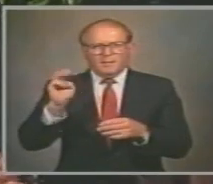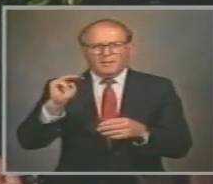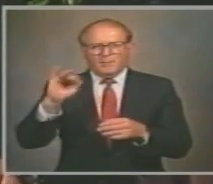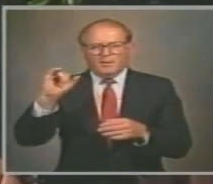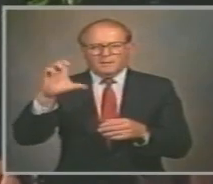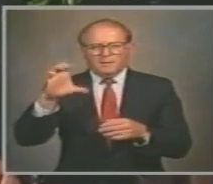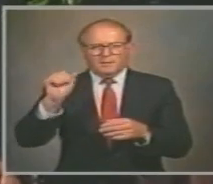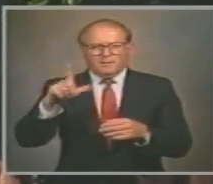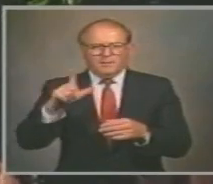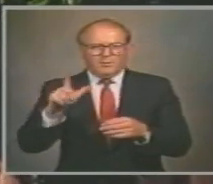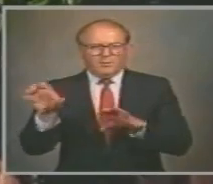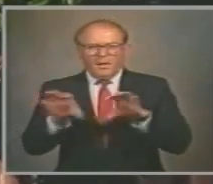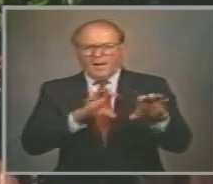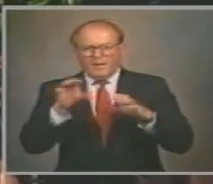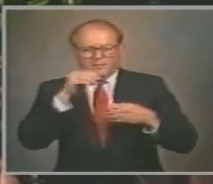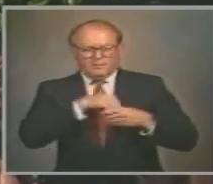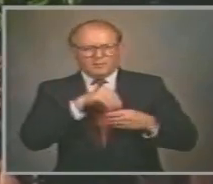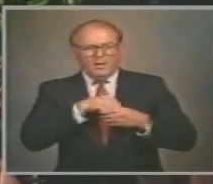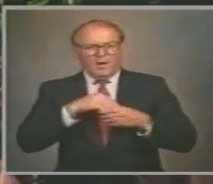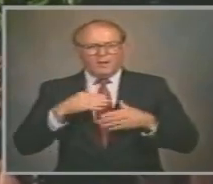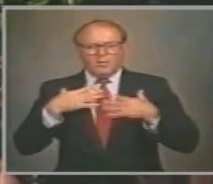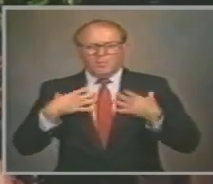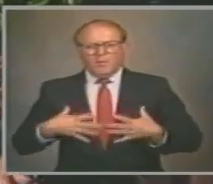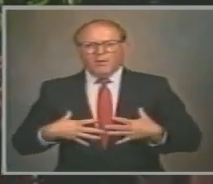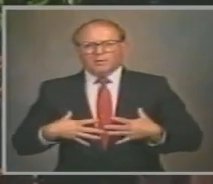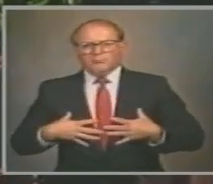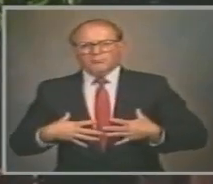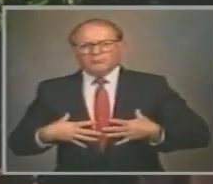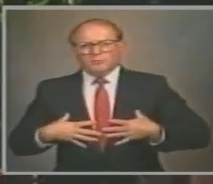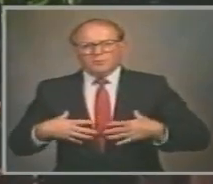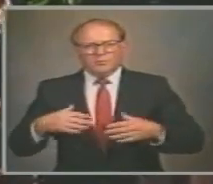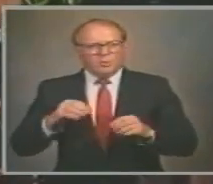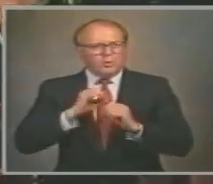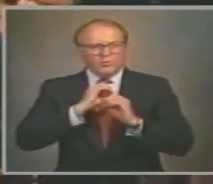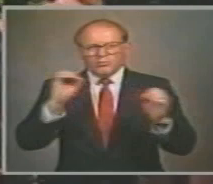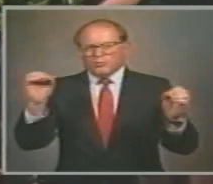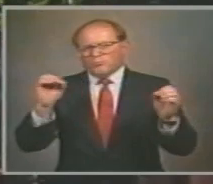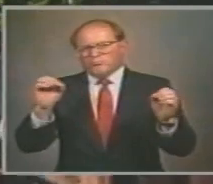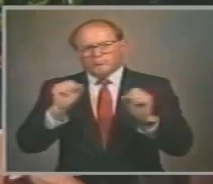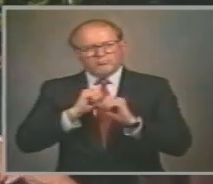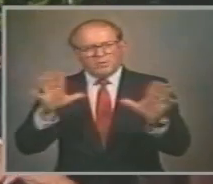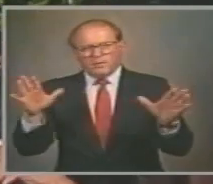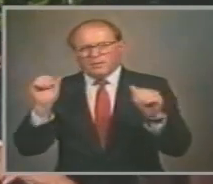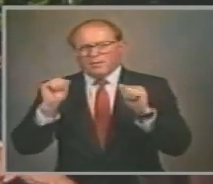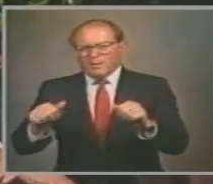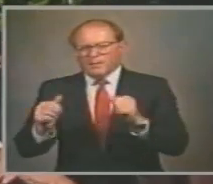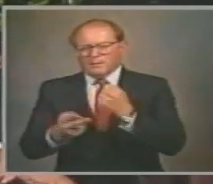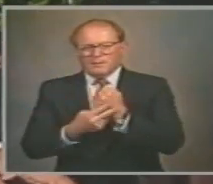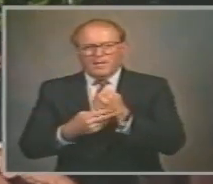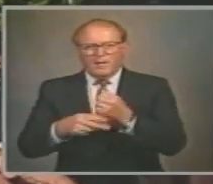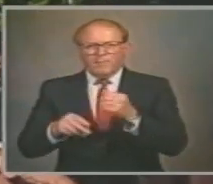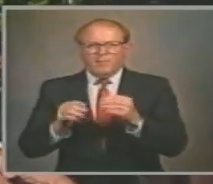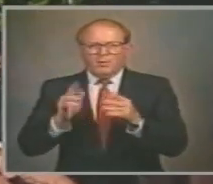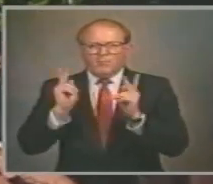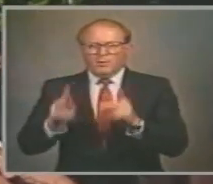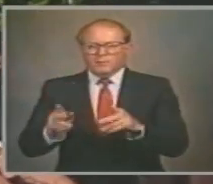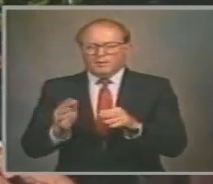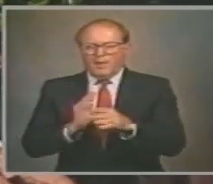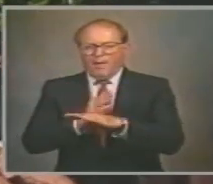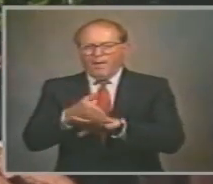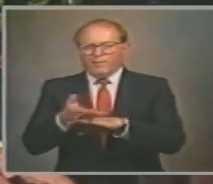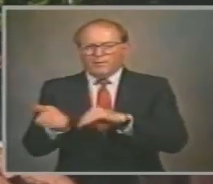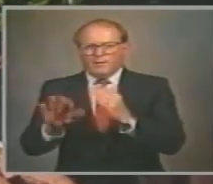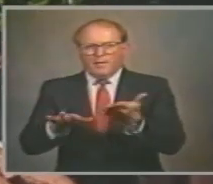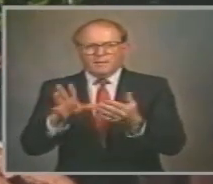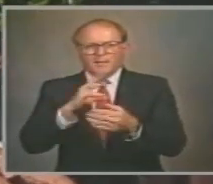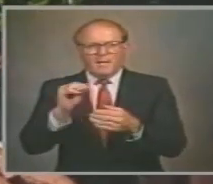no heroism, no intensity of thought and feeling can preserve an individual beyond the grave. And the whole temple of